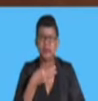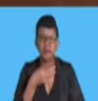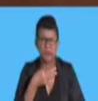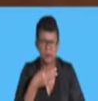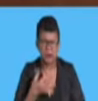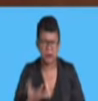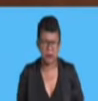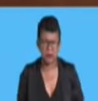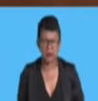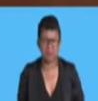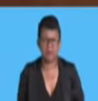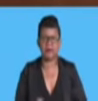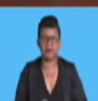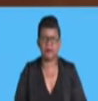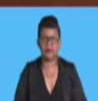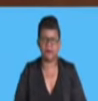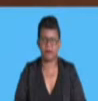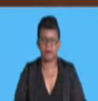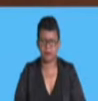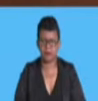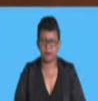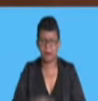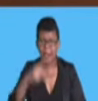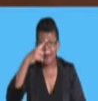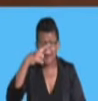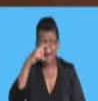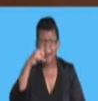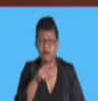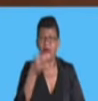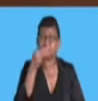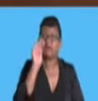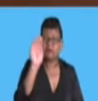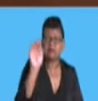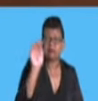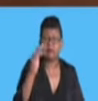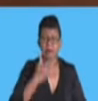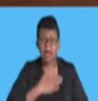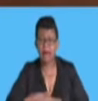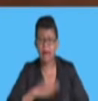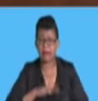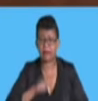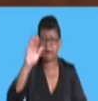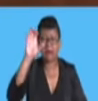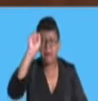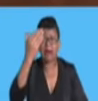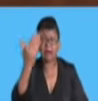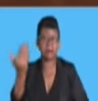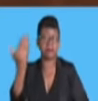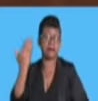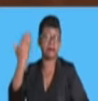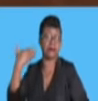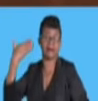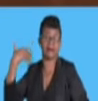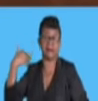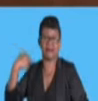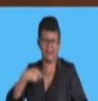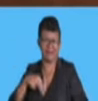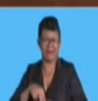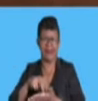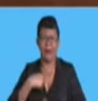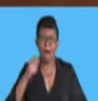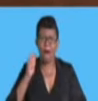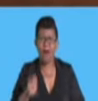hearing of their petitions by the undemocratic rule at the time in standing orders that petitions required